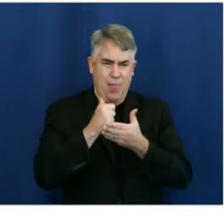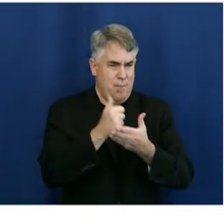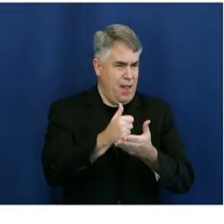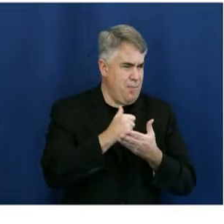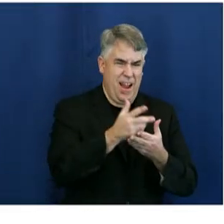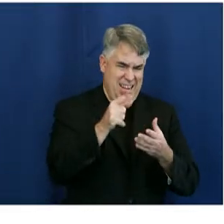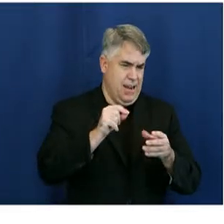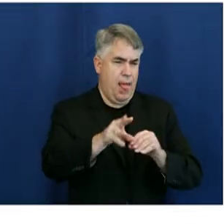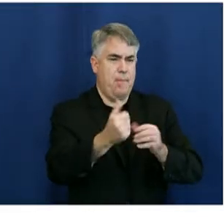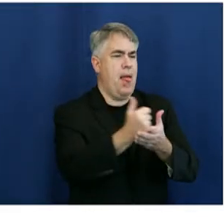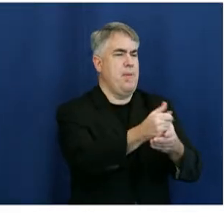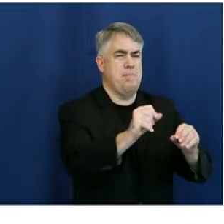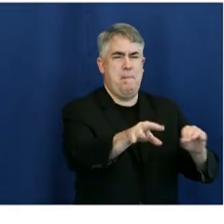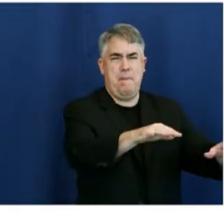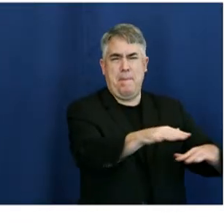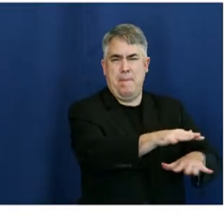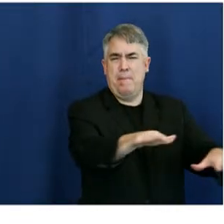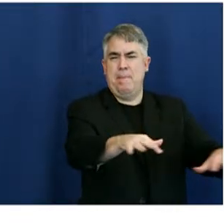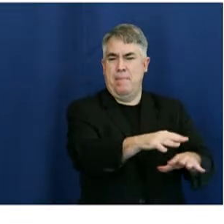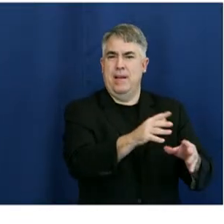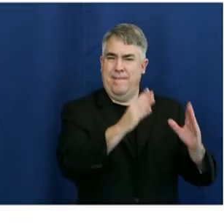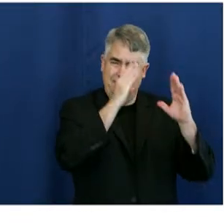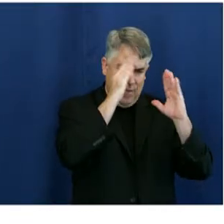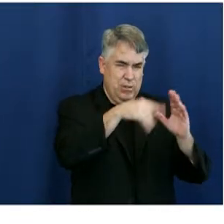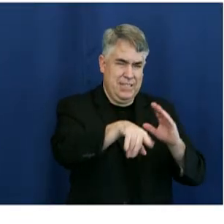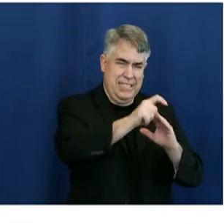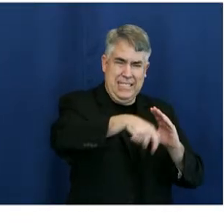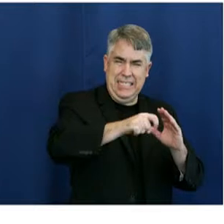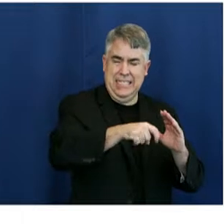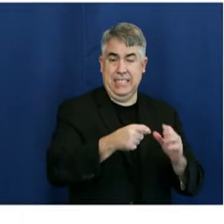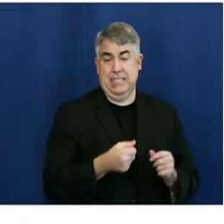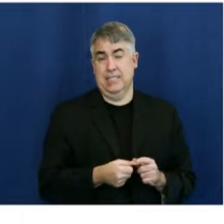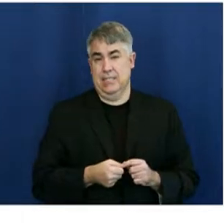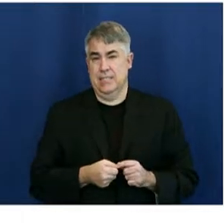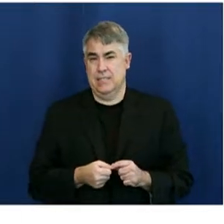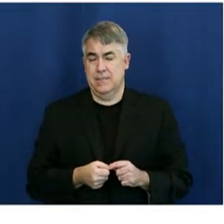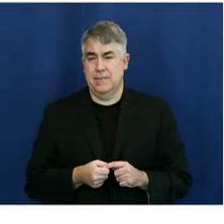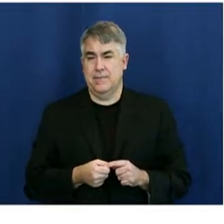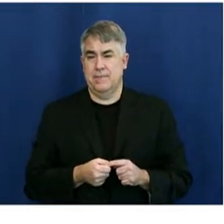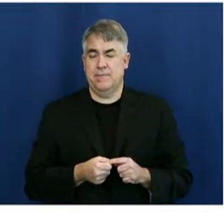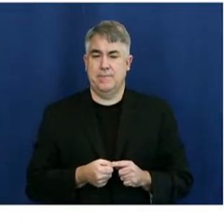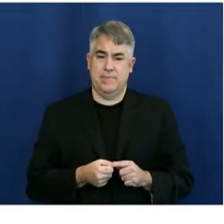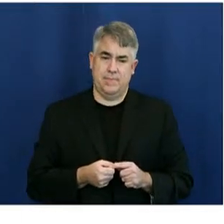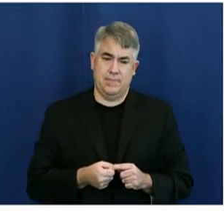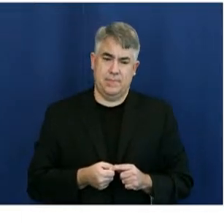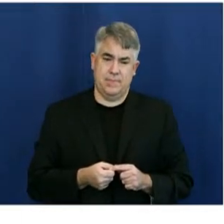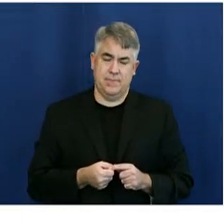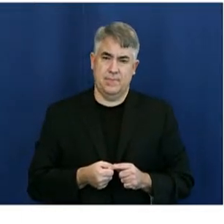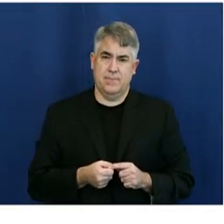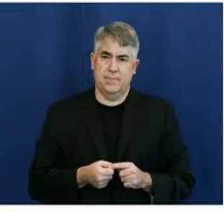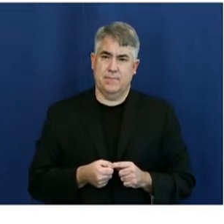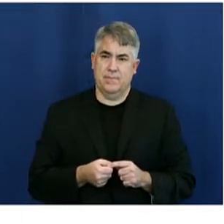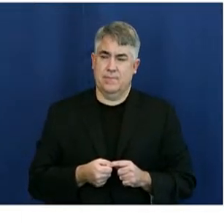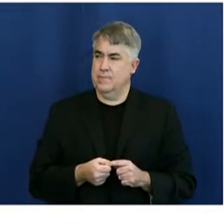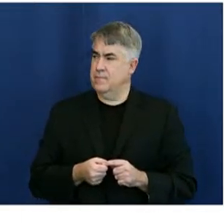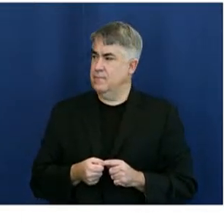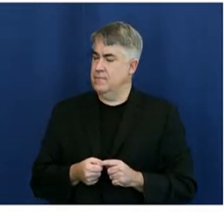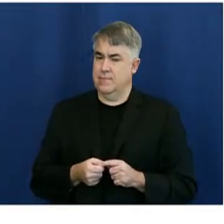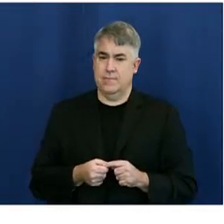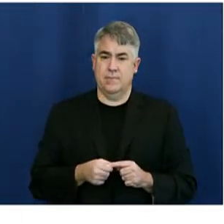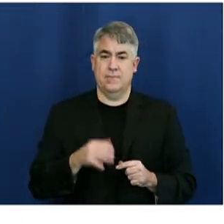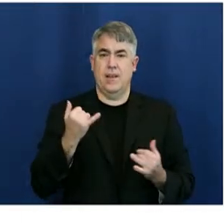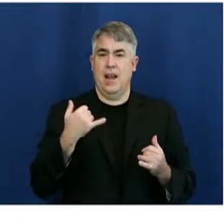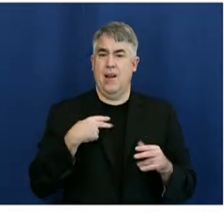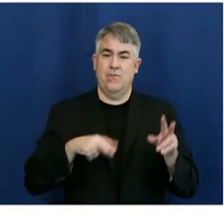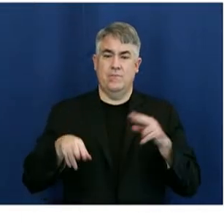really continue to provide resources into that. And one of them, what we know is that specifically from Chula